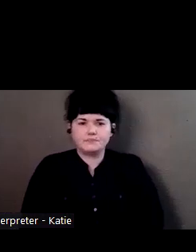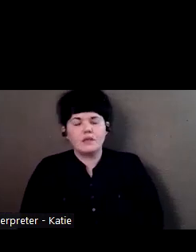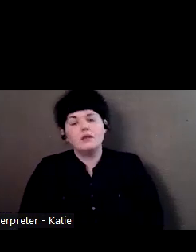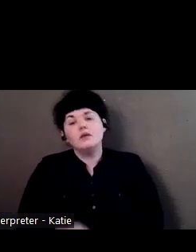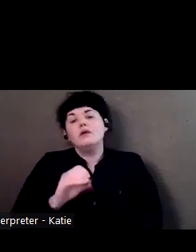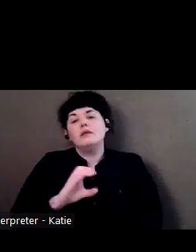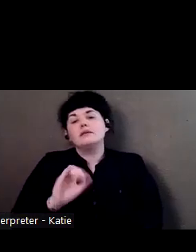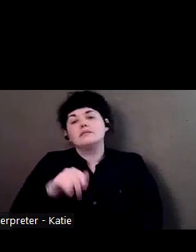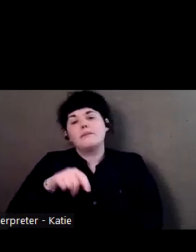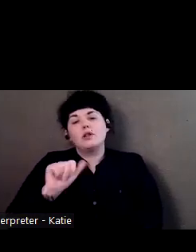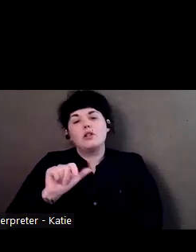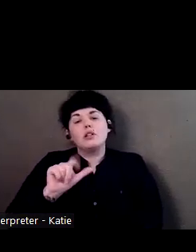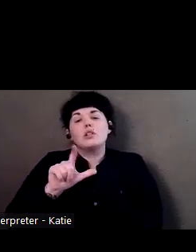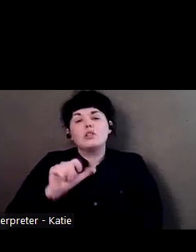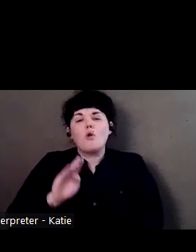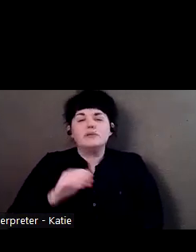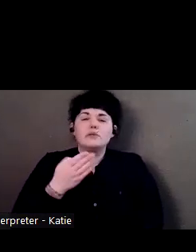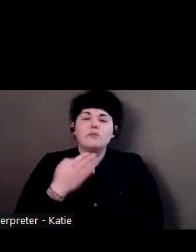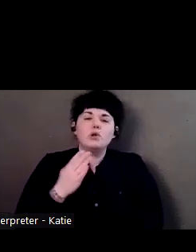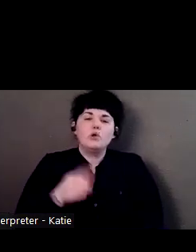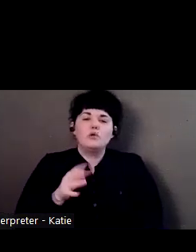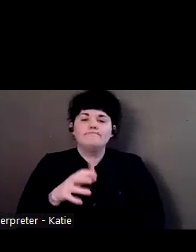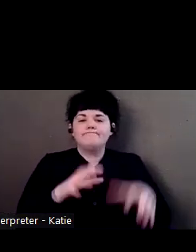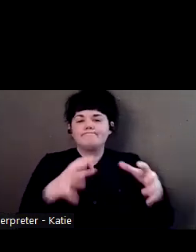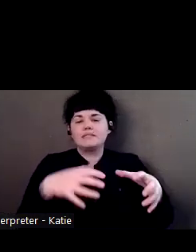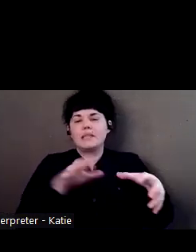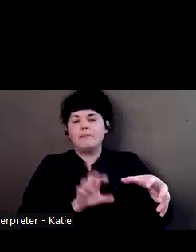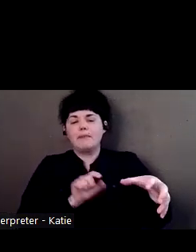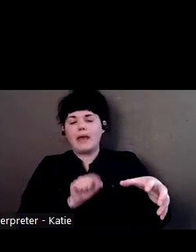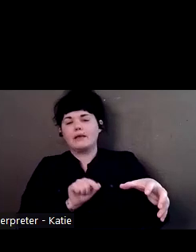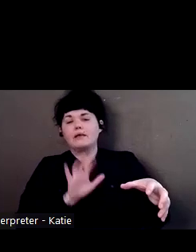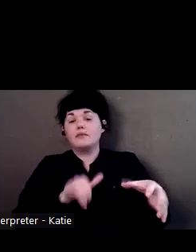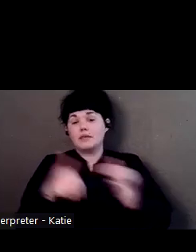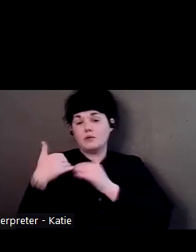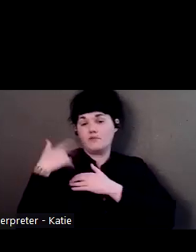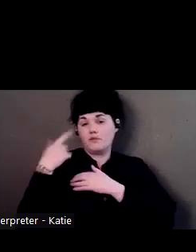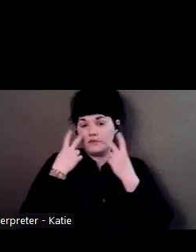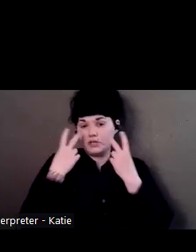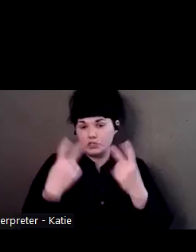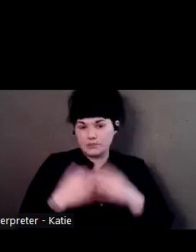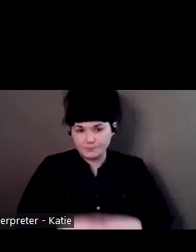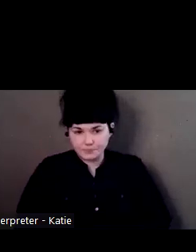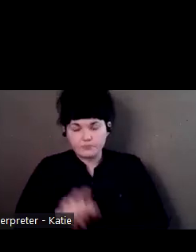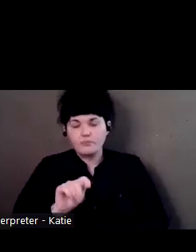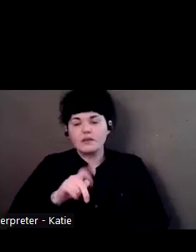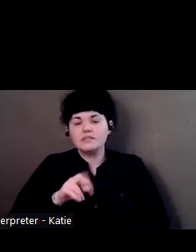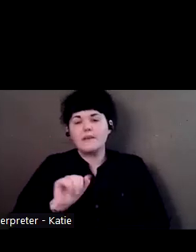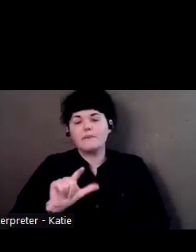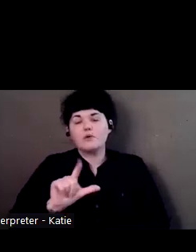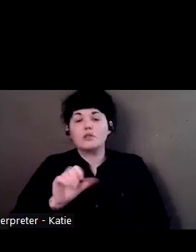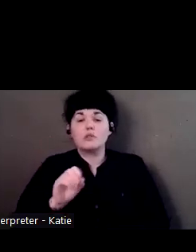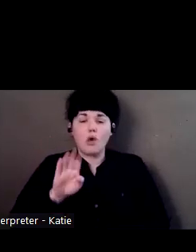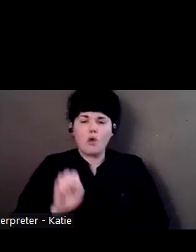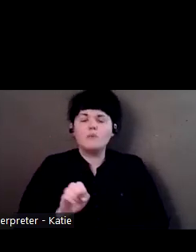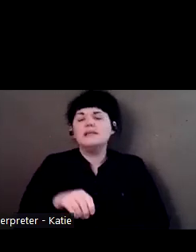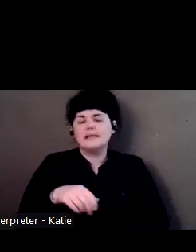is the blue area, sits at the back of the brain and is responsible for vision. The temporal lobe, which is the purple area, is